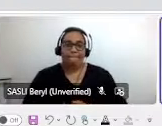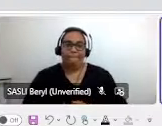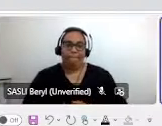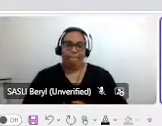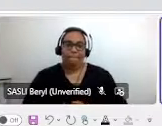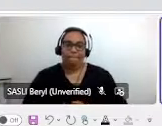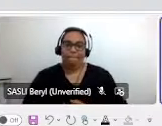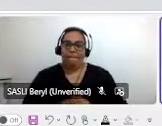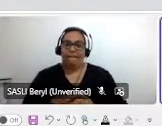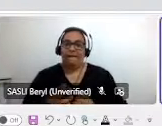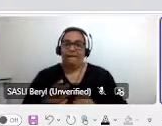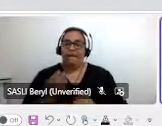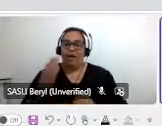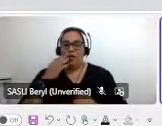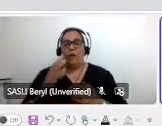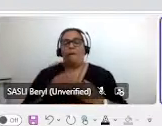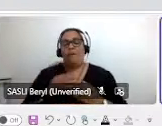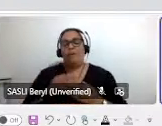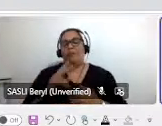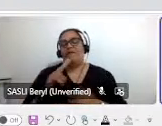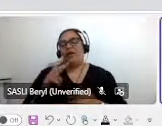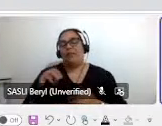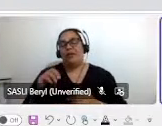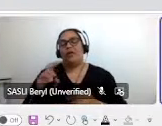A new member van Minden would definitely agree. So